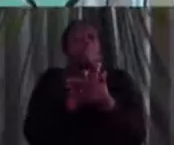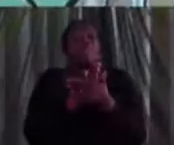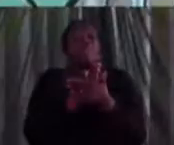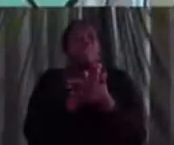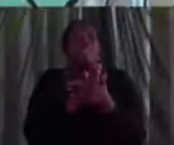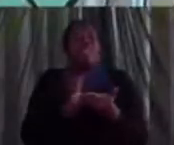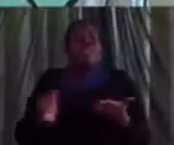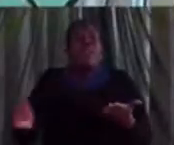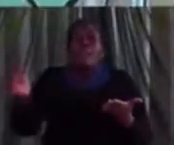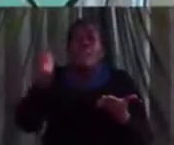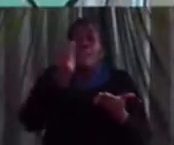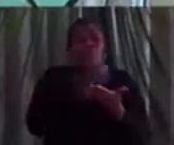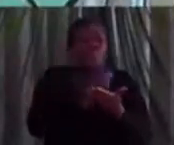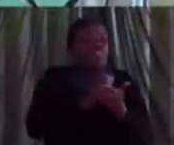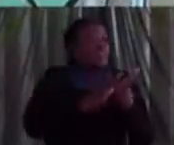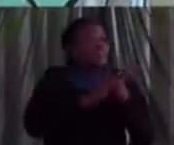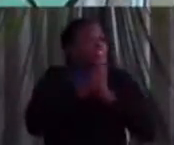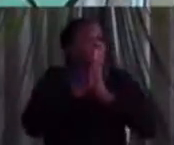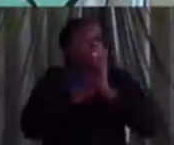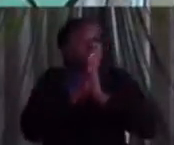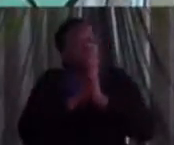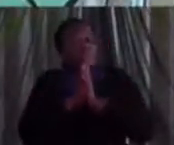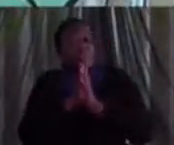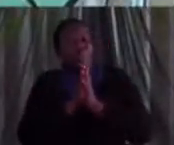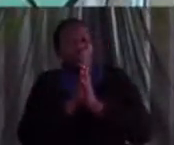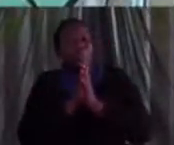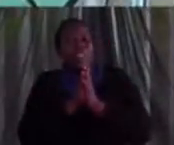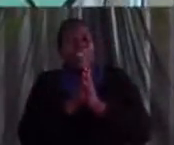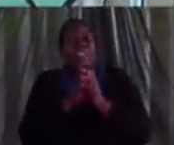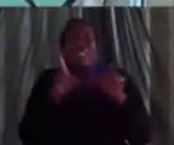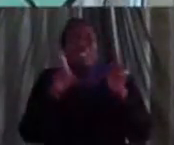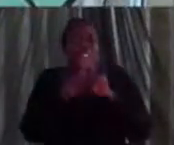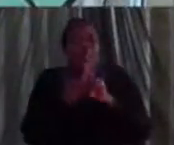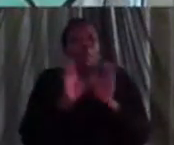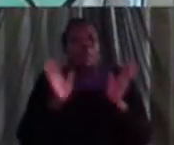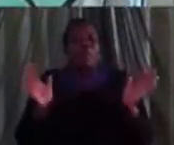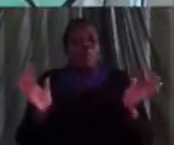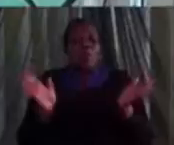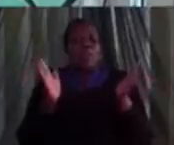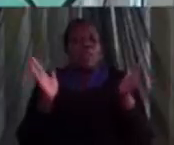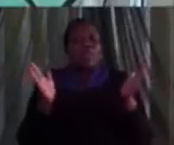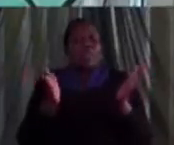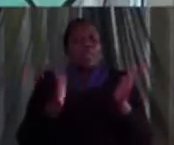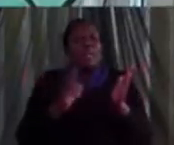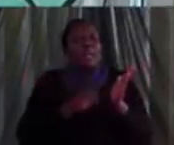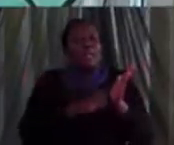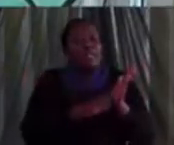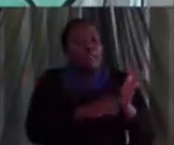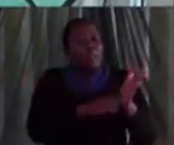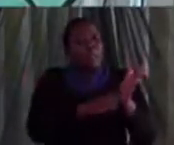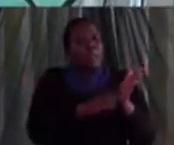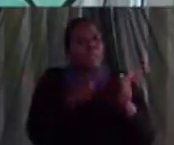employee motivation and welfare is a significant input